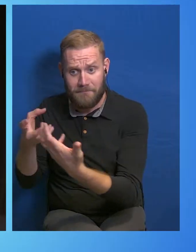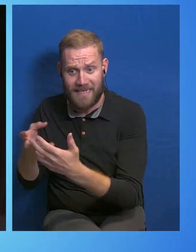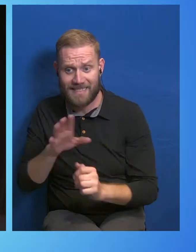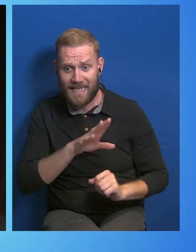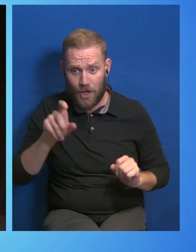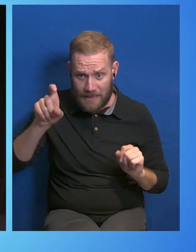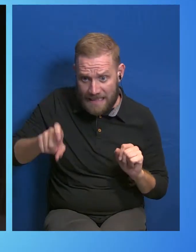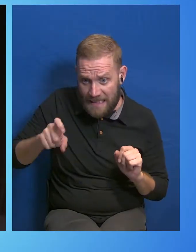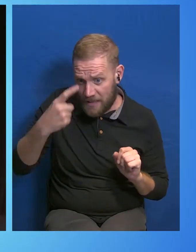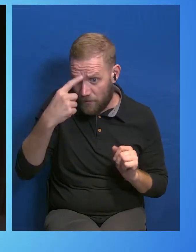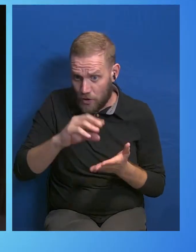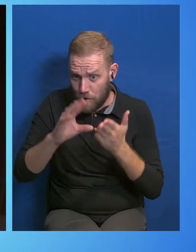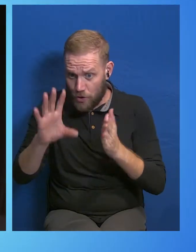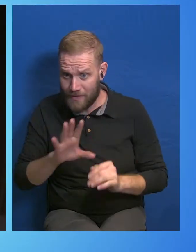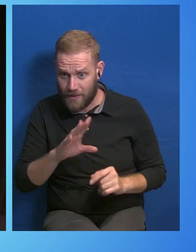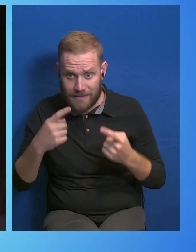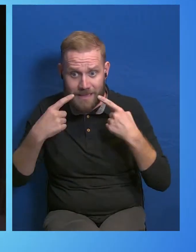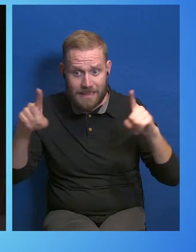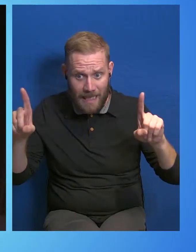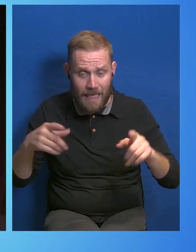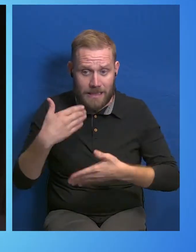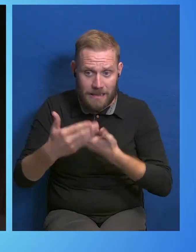needs of our students